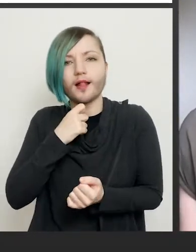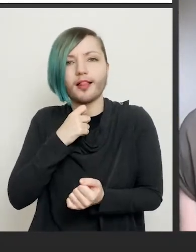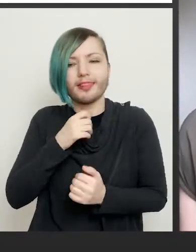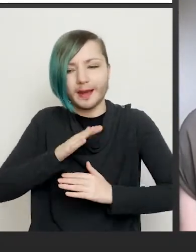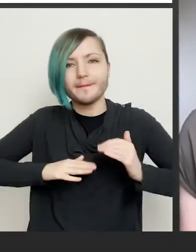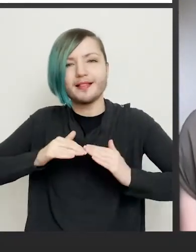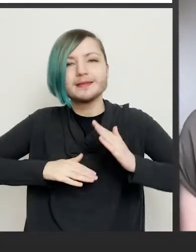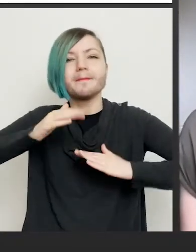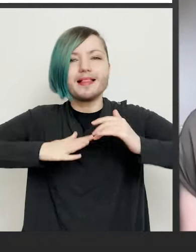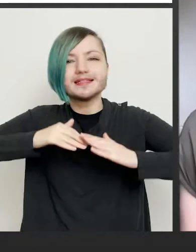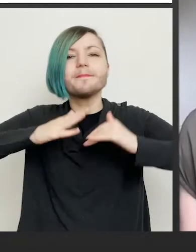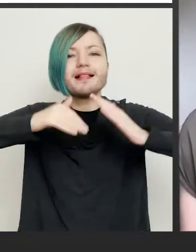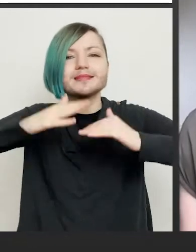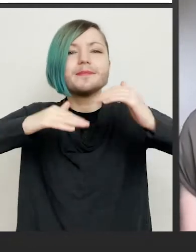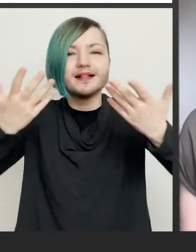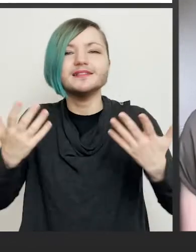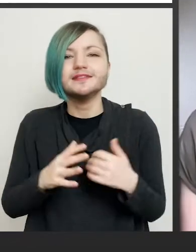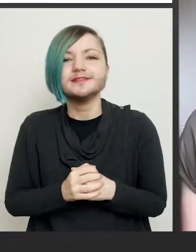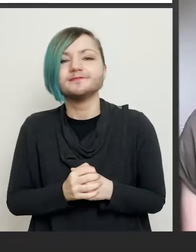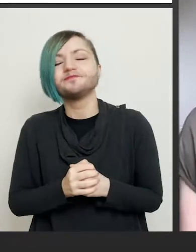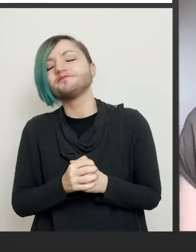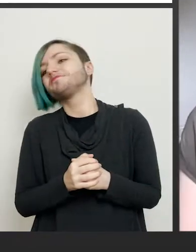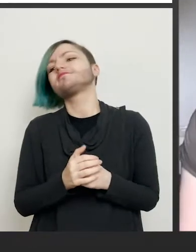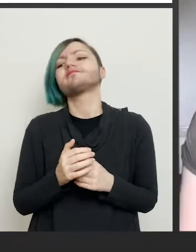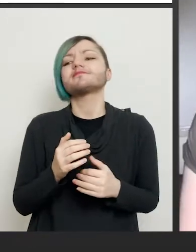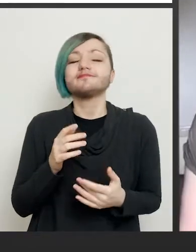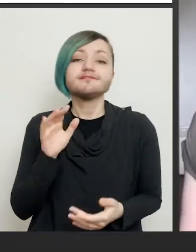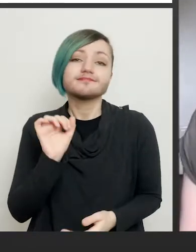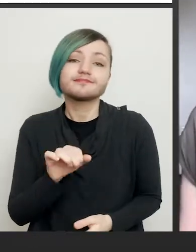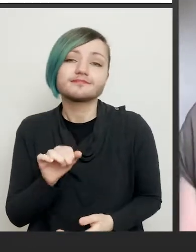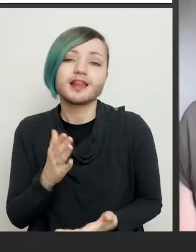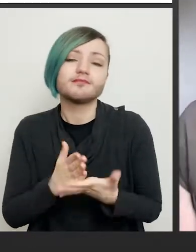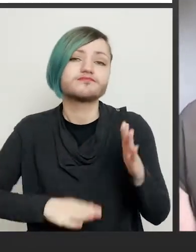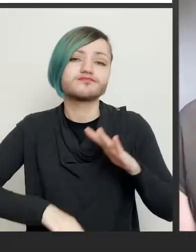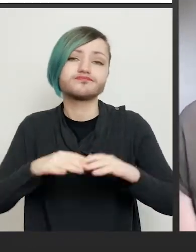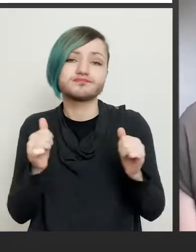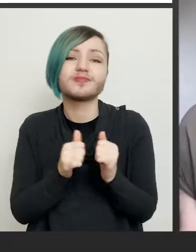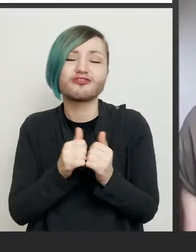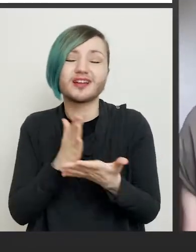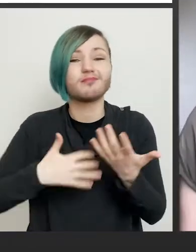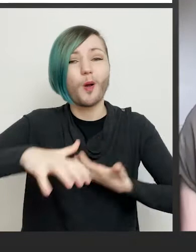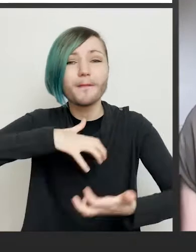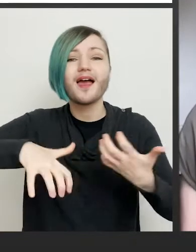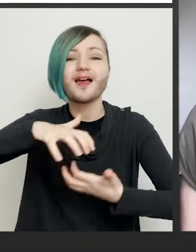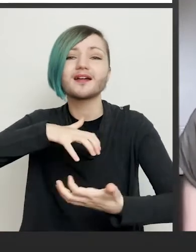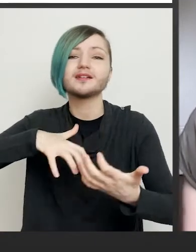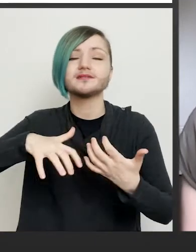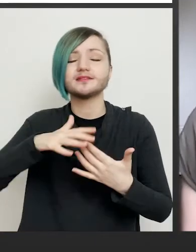that process. So yeah, I really agree. It is complex, and it's worth